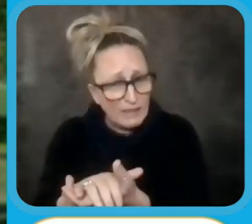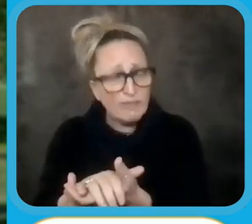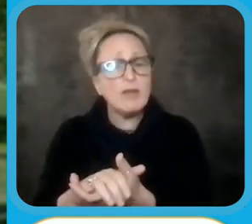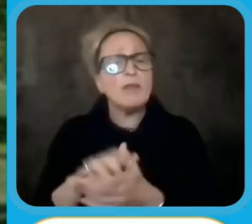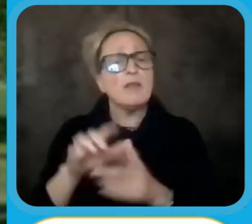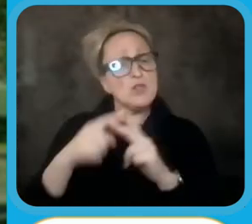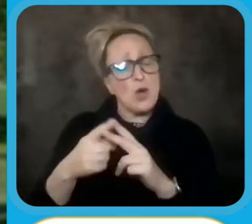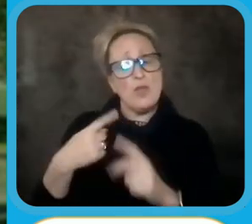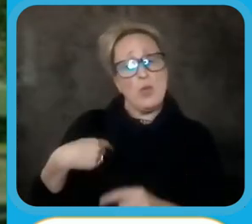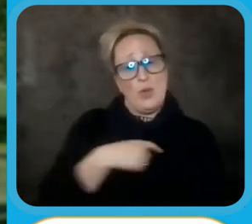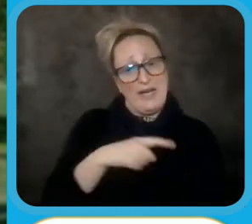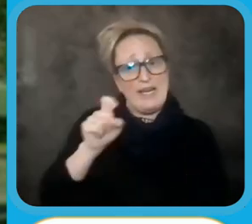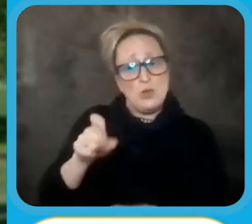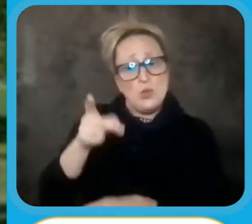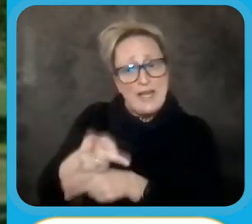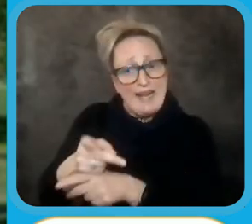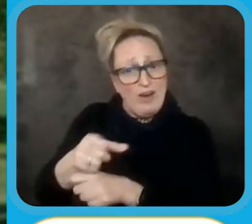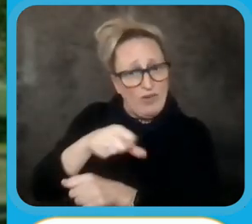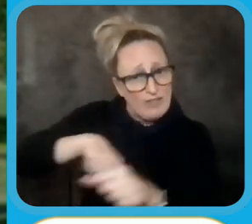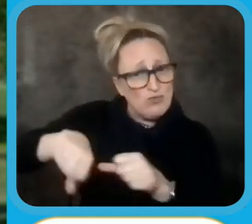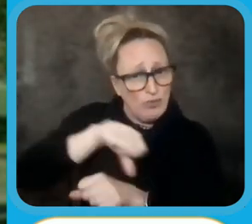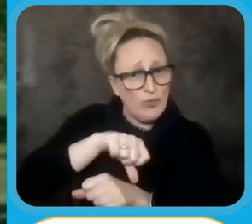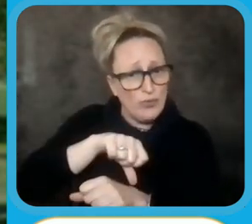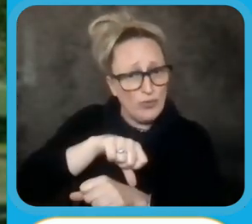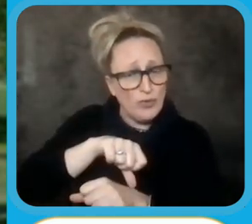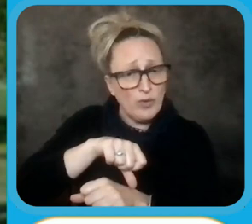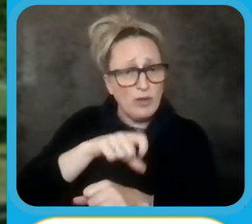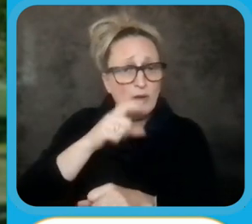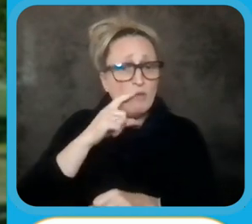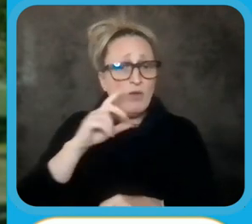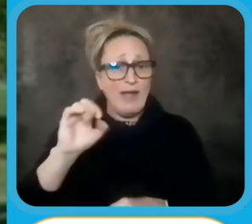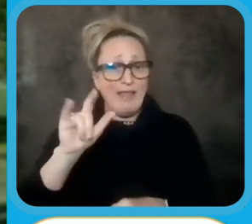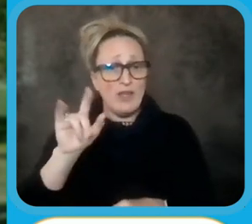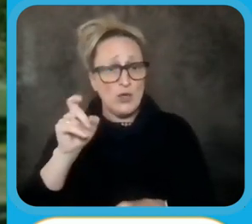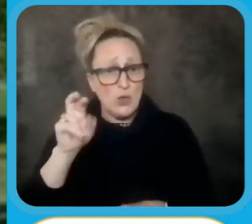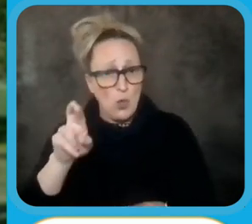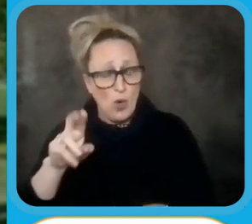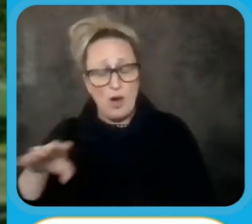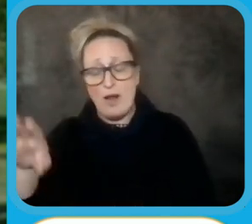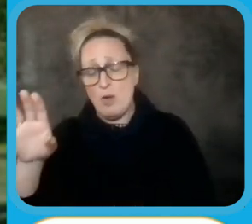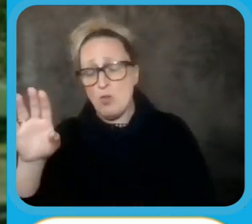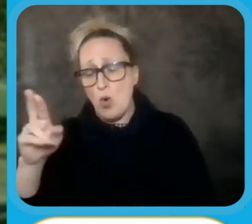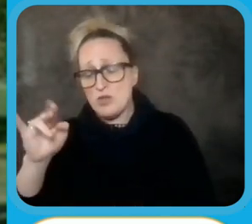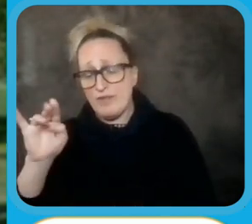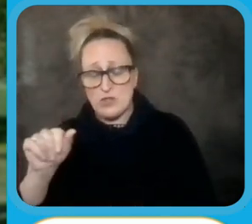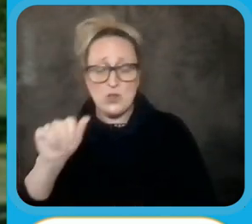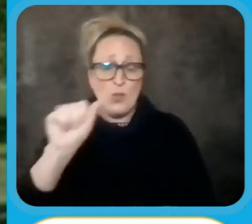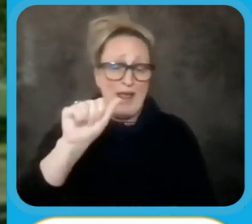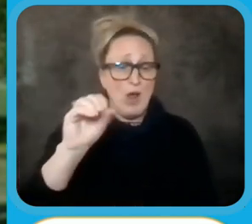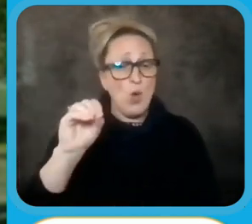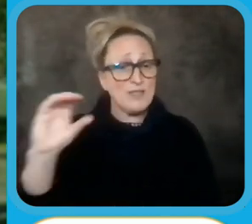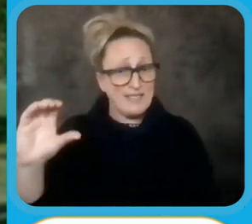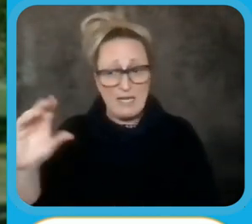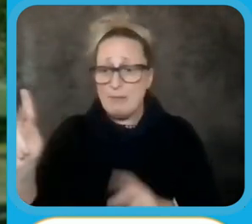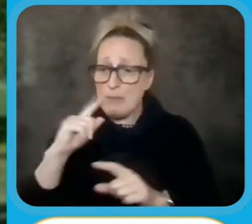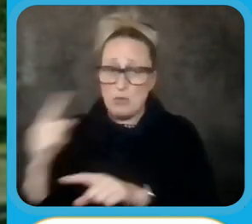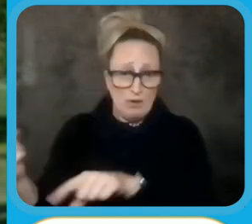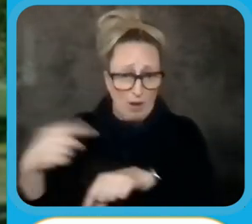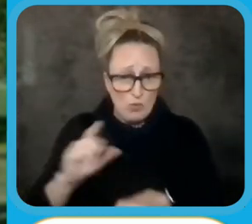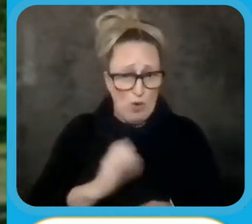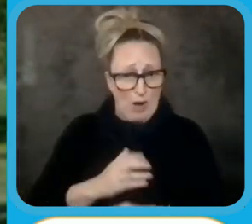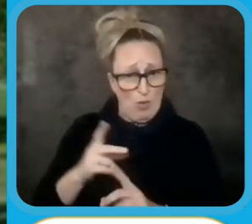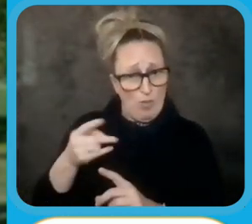we need to take care of each other. From Eleanor Roosevelt to AOC, people come to our party for the chance to